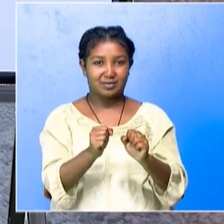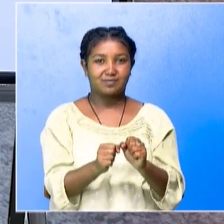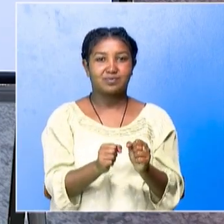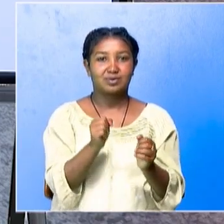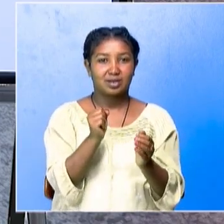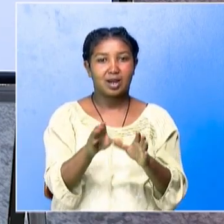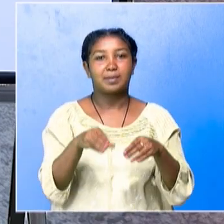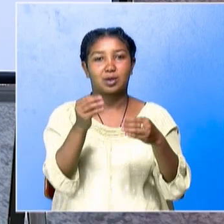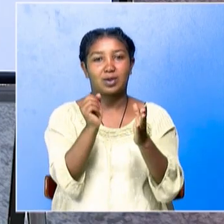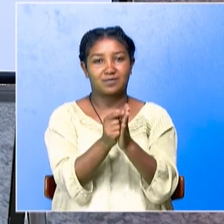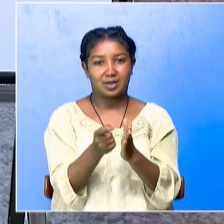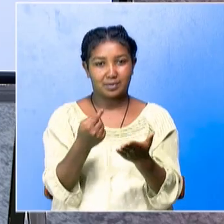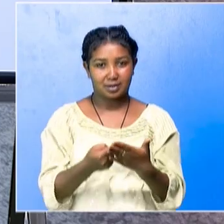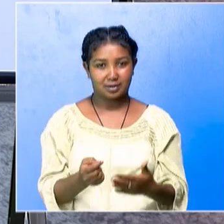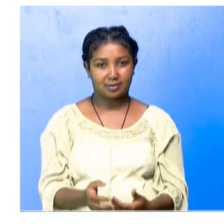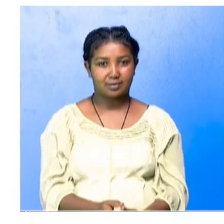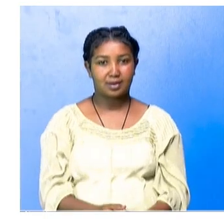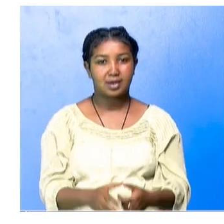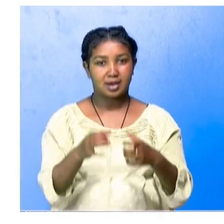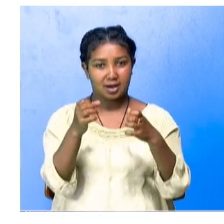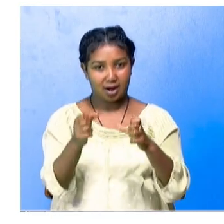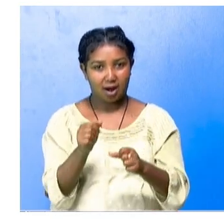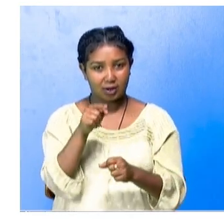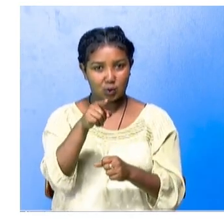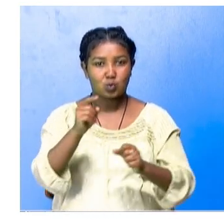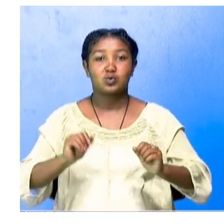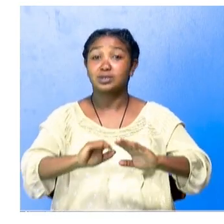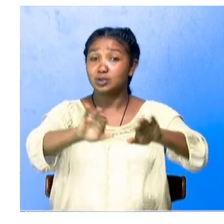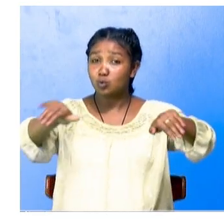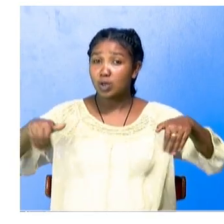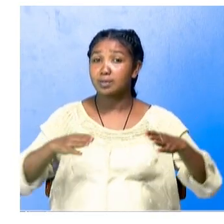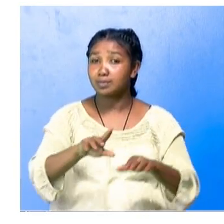For example, let me give you example here. Can you swim?